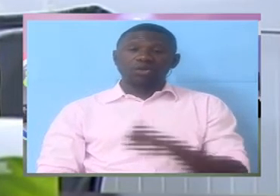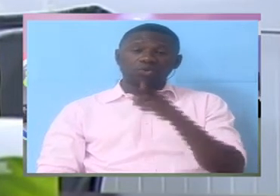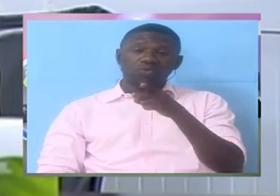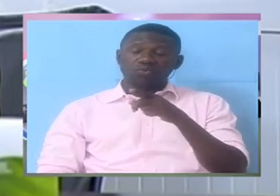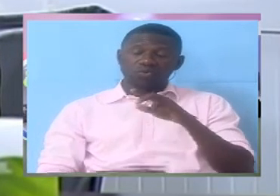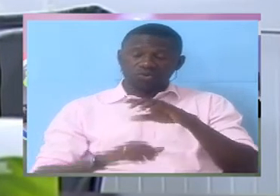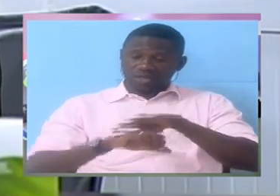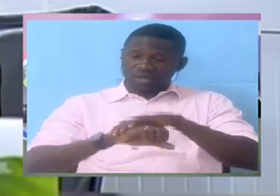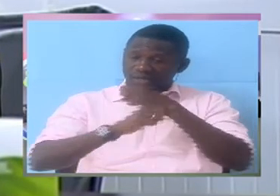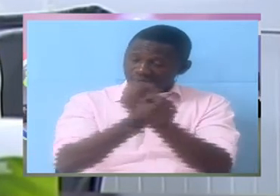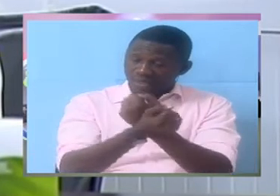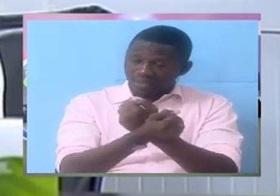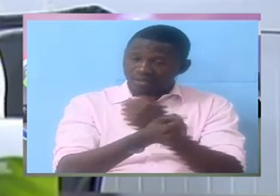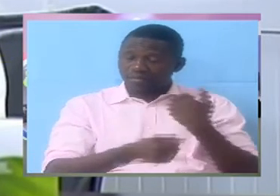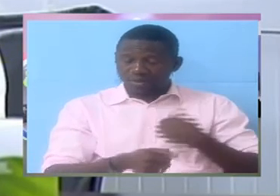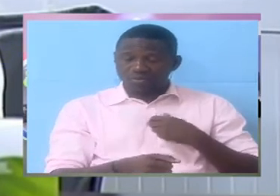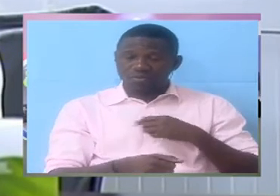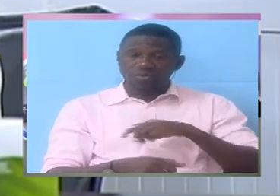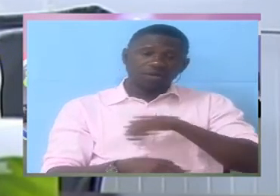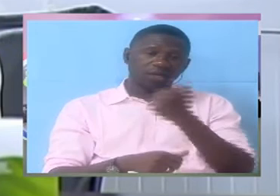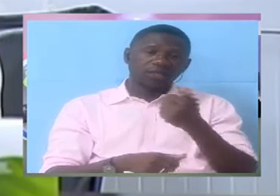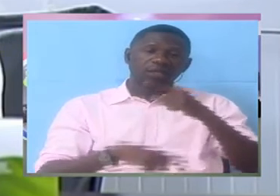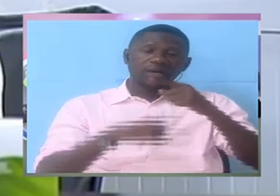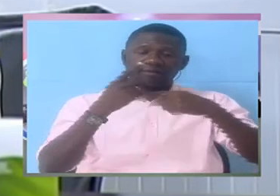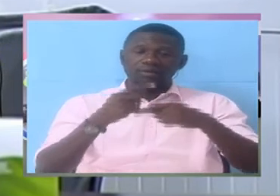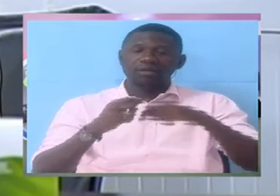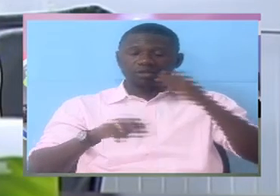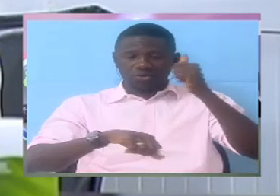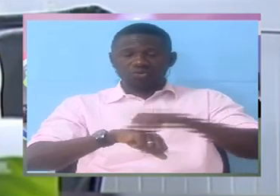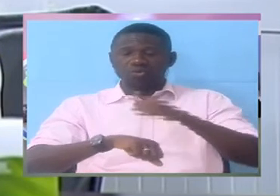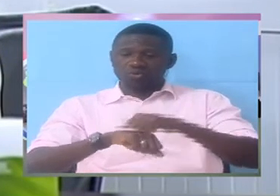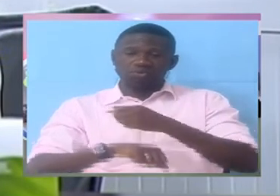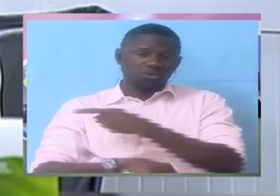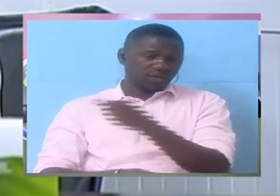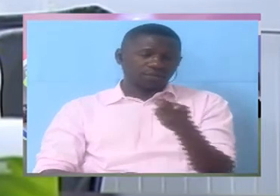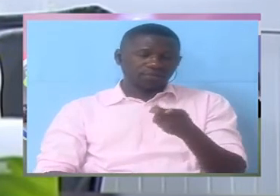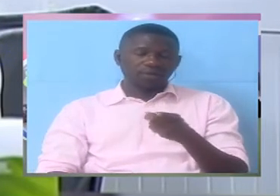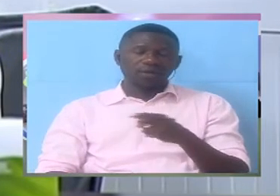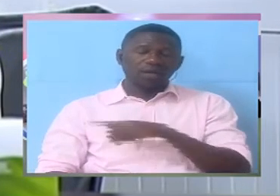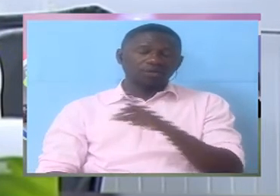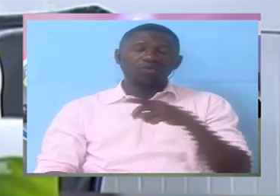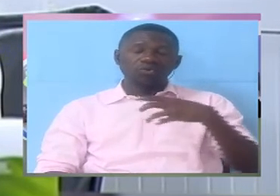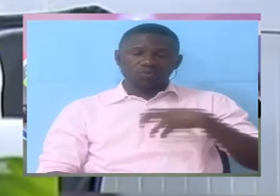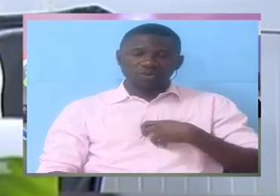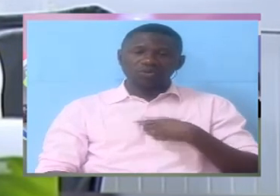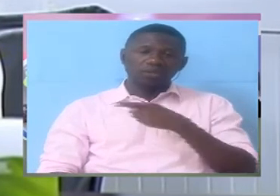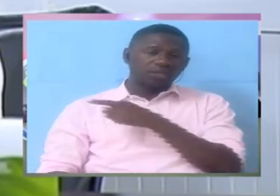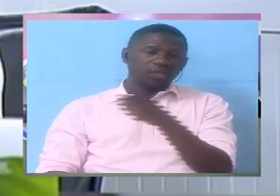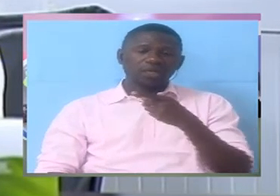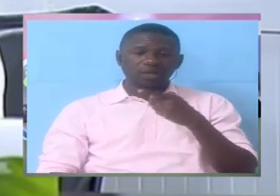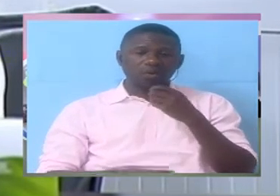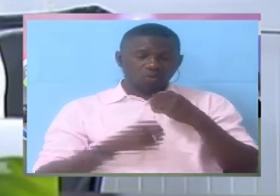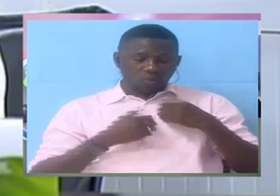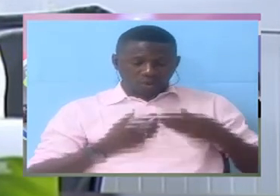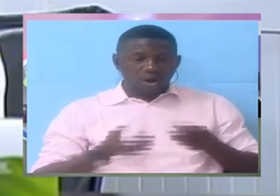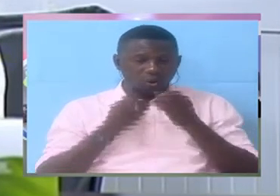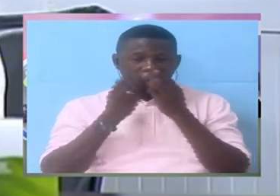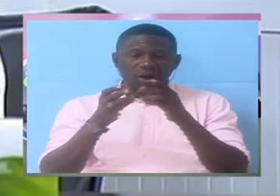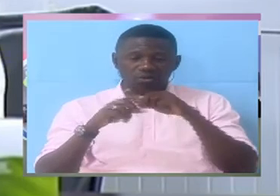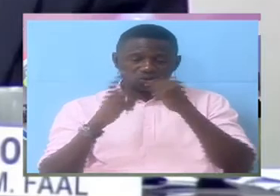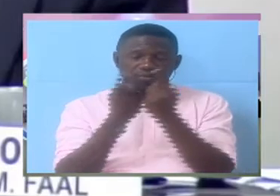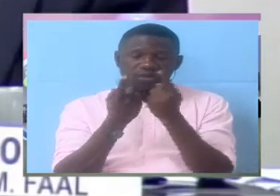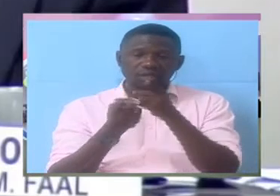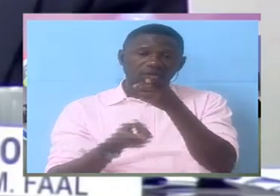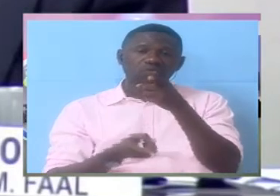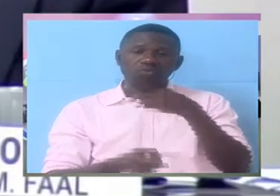torture them. Al kamal mutale aliye tajire ya. In order to get confessions. Nin kamal pour al sikuma soto e bulu. That used